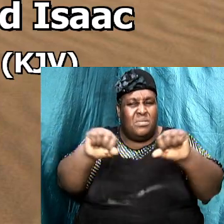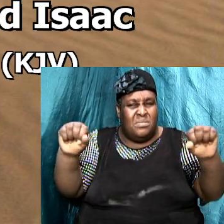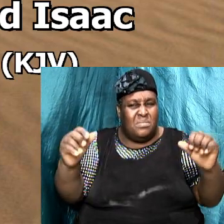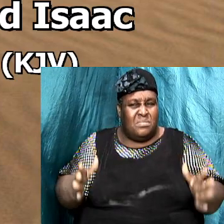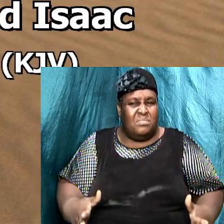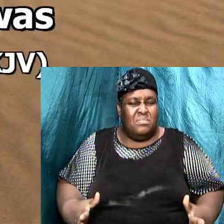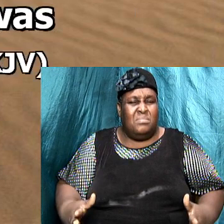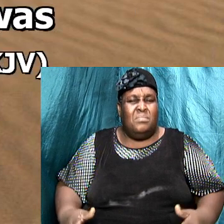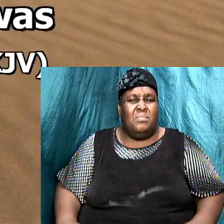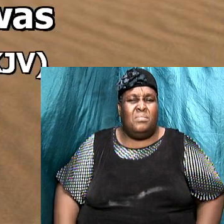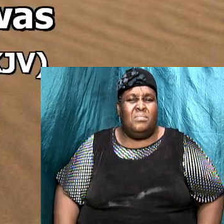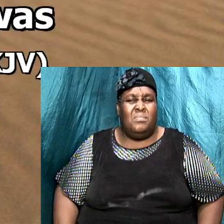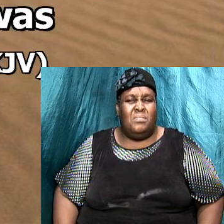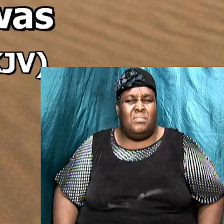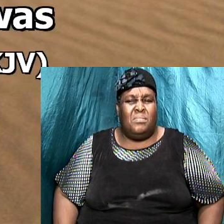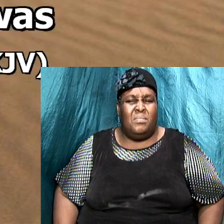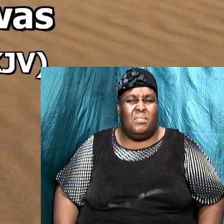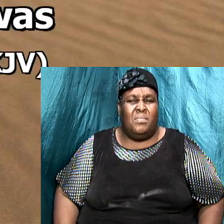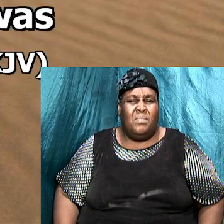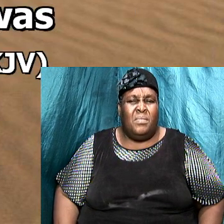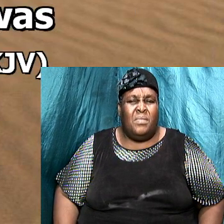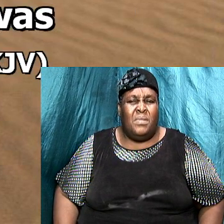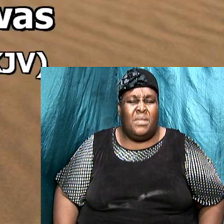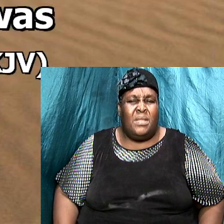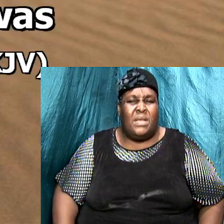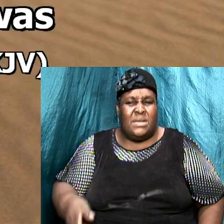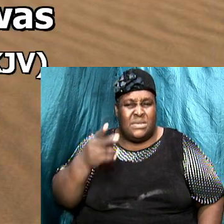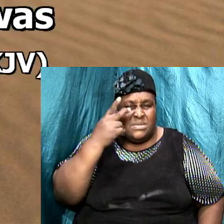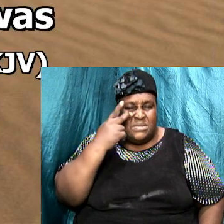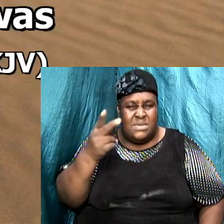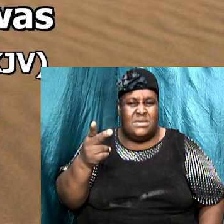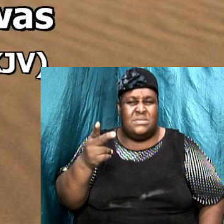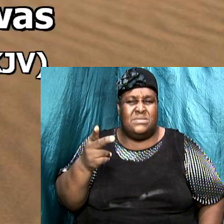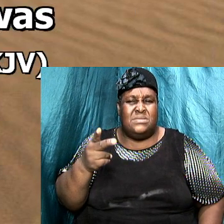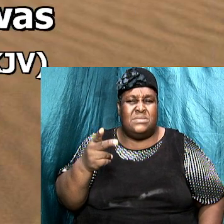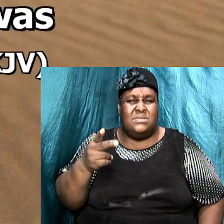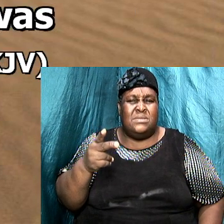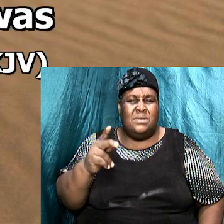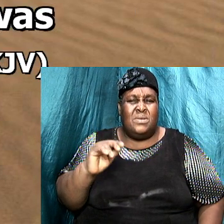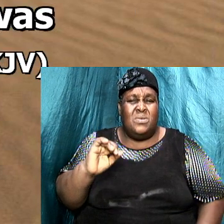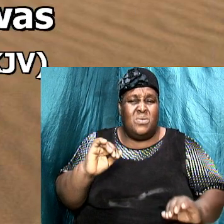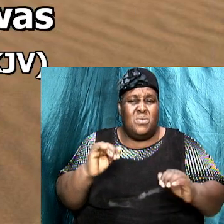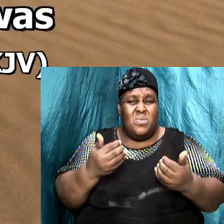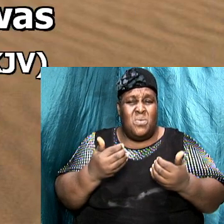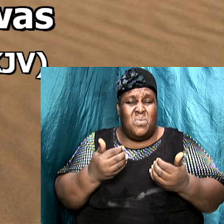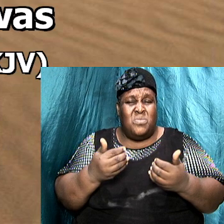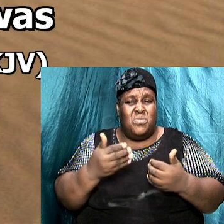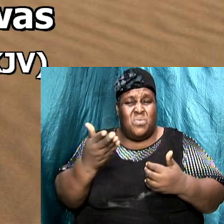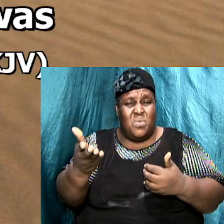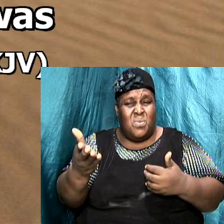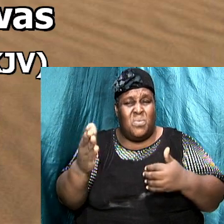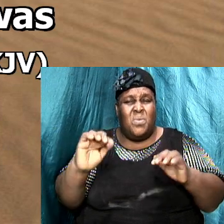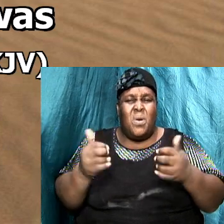altar? And you look at this word now, you know, because look at the scripture again, because it says,